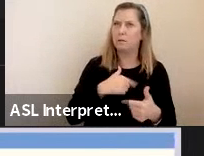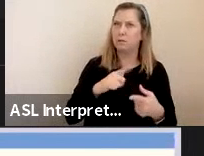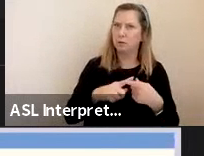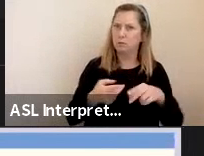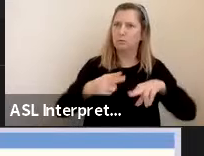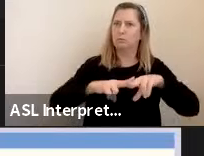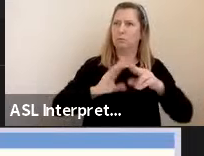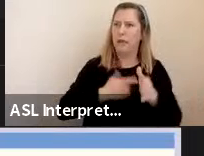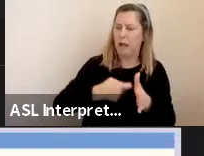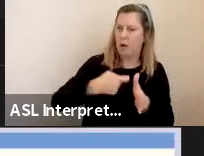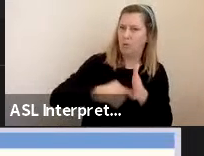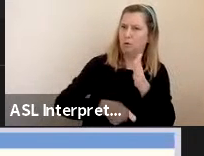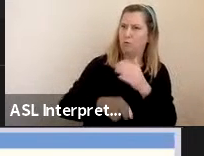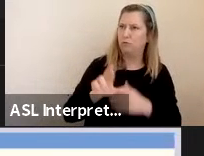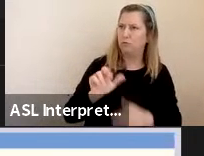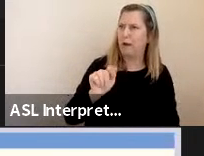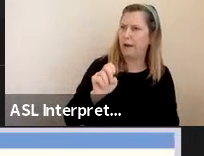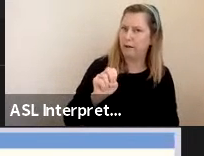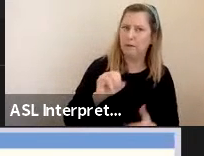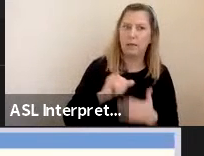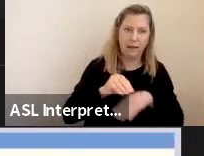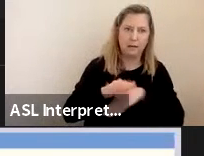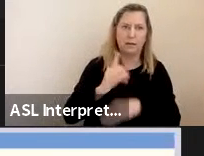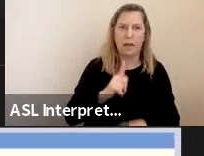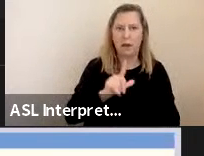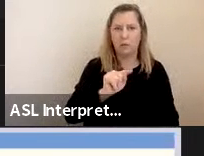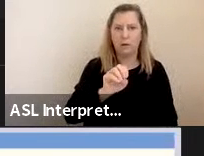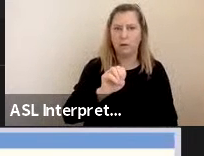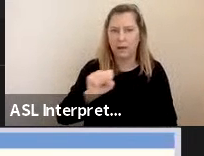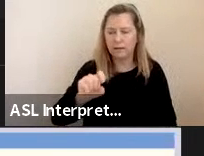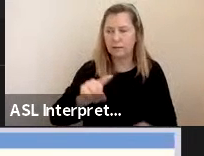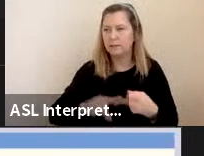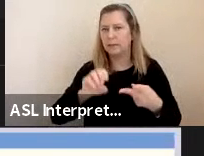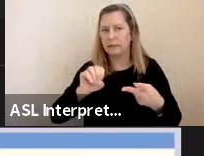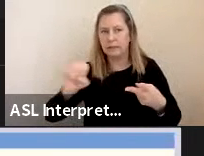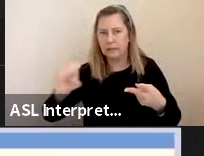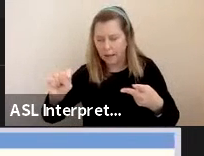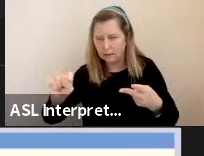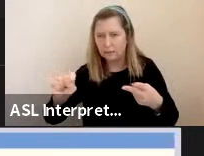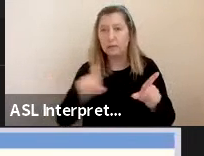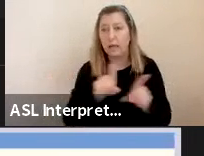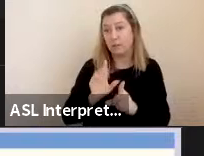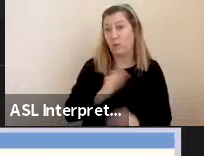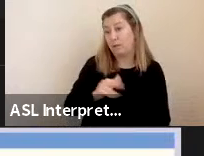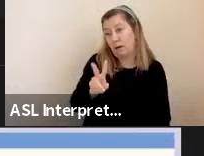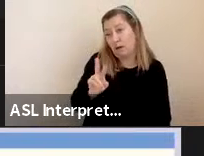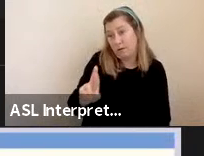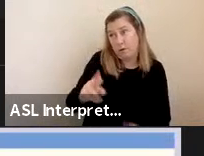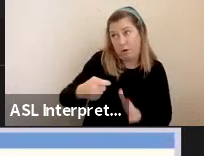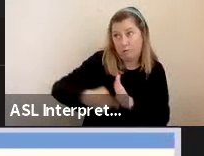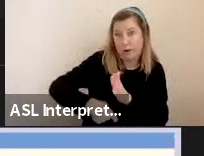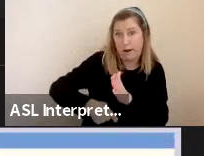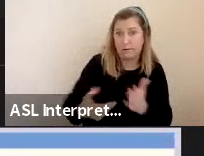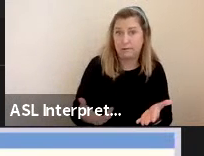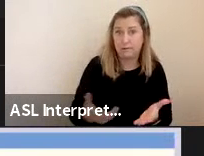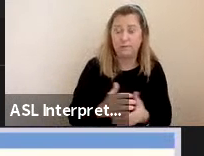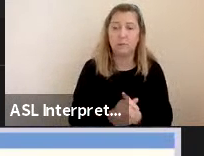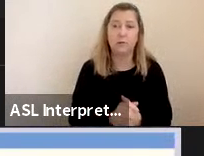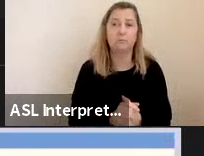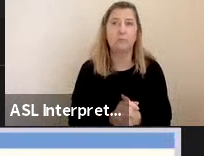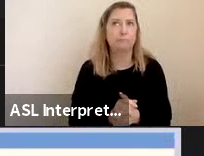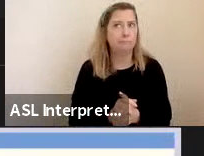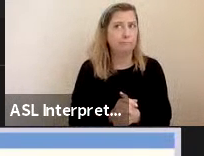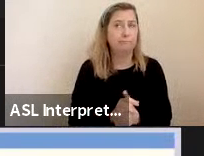increase our rates, and that impacts our lettuce and EES rates as well as our VR rates. But